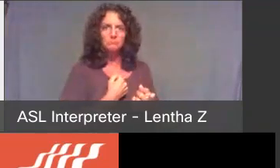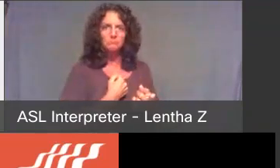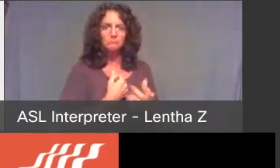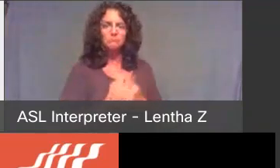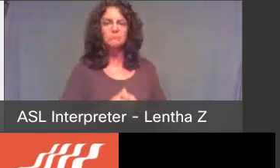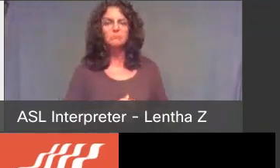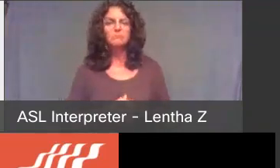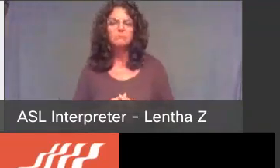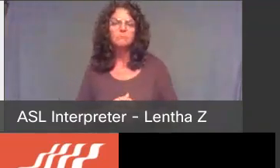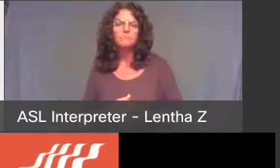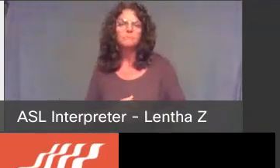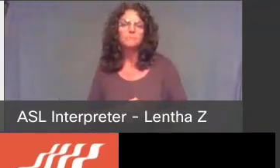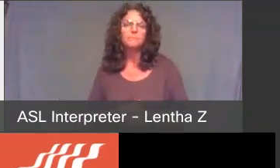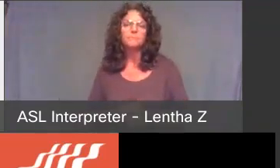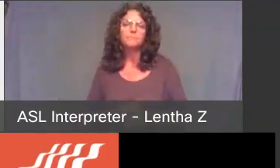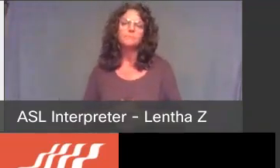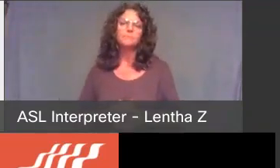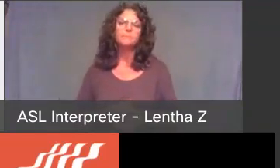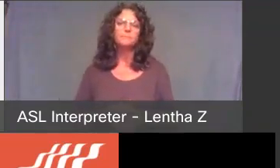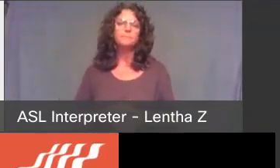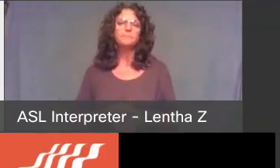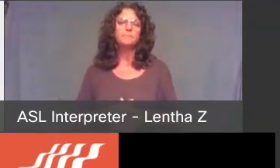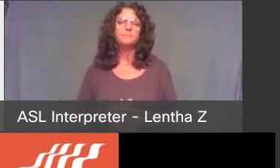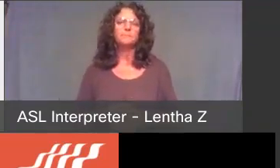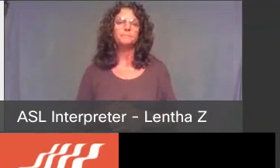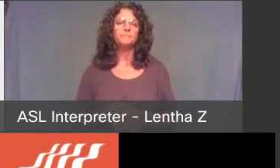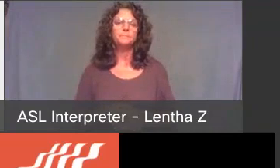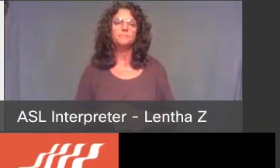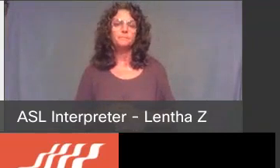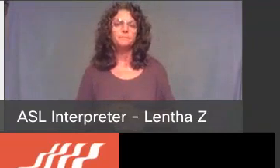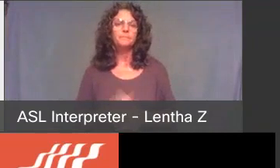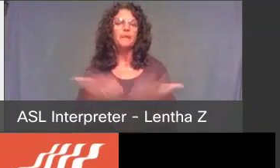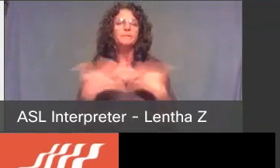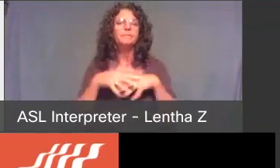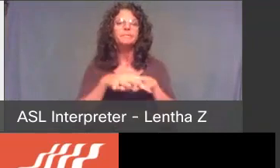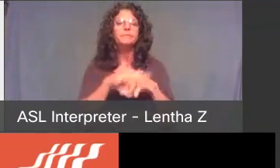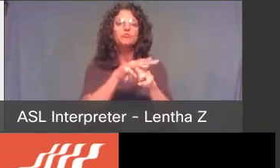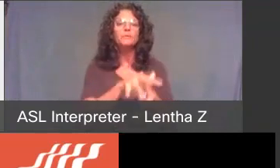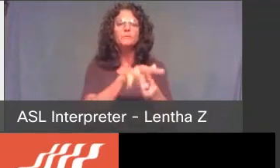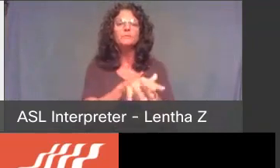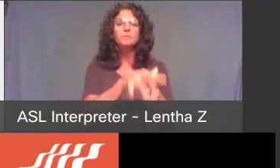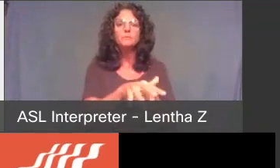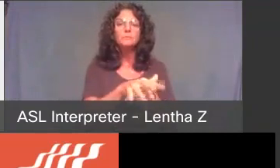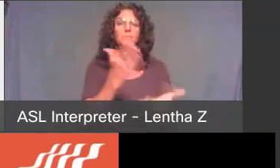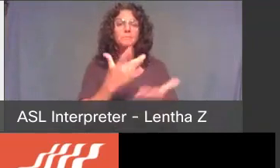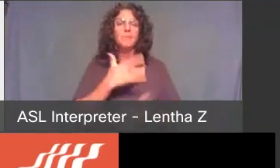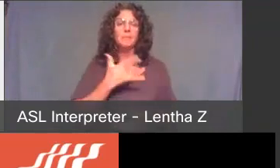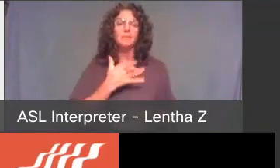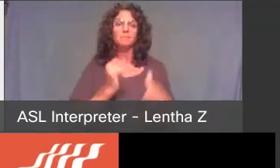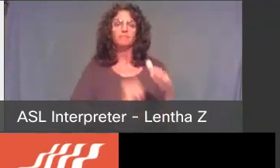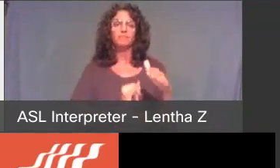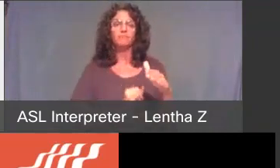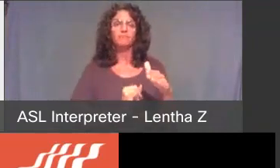trauma when they're being resettled. So acculturation stress can include isolation